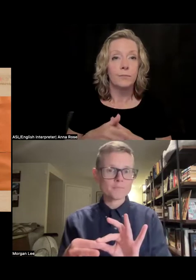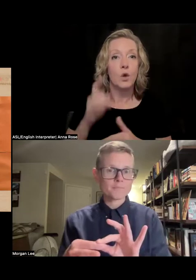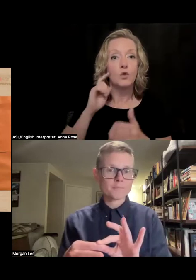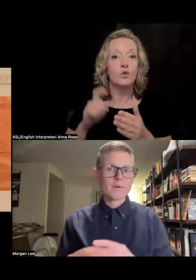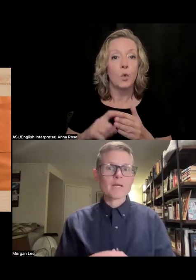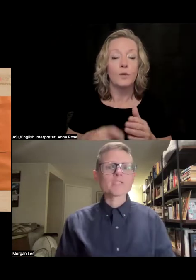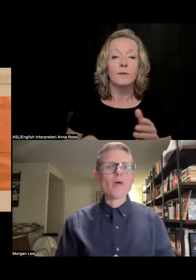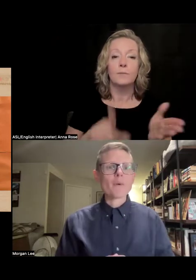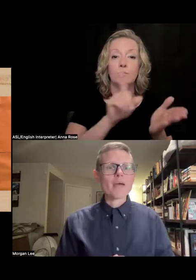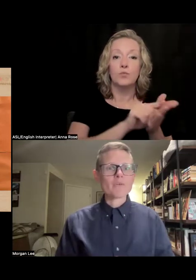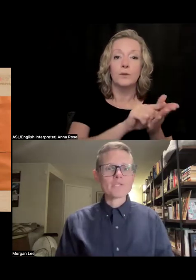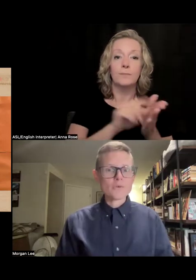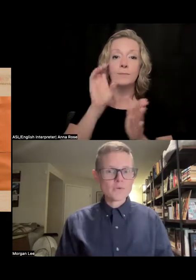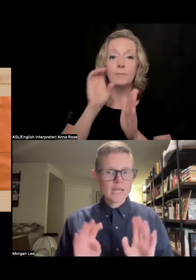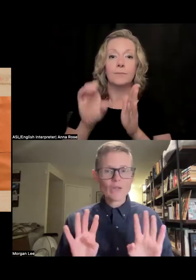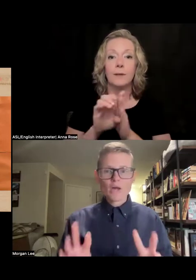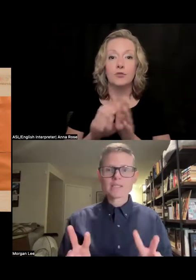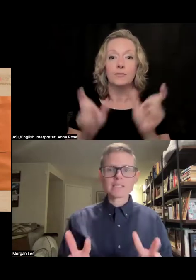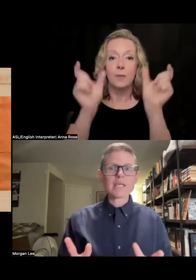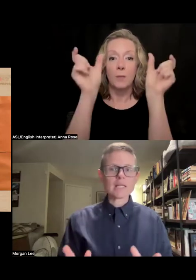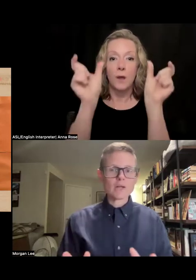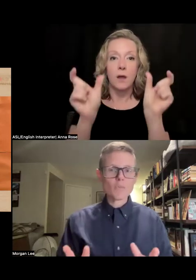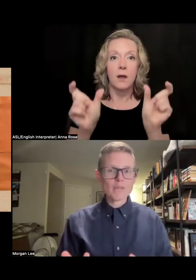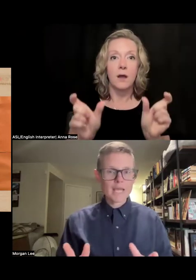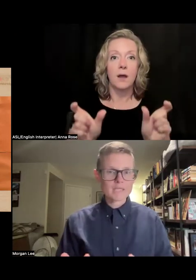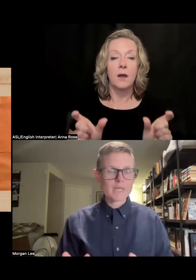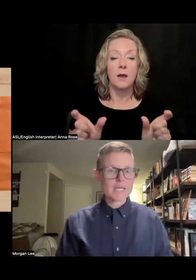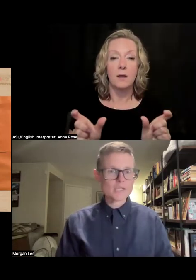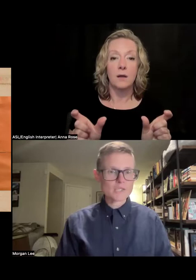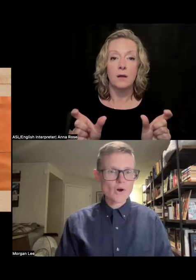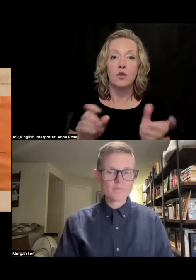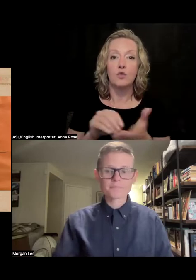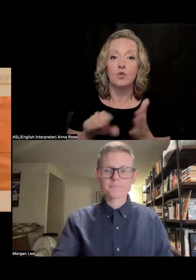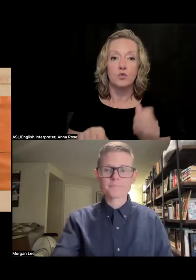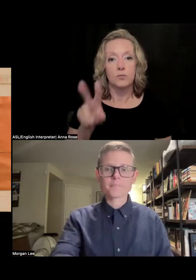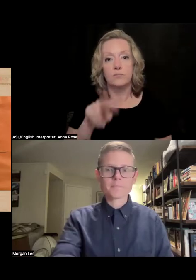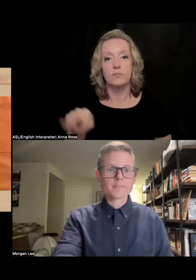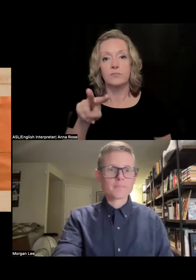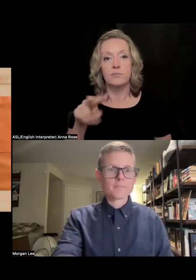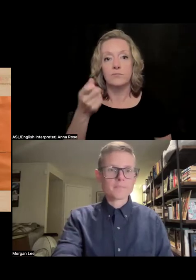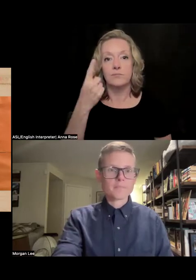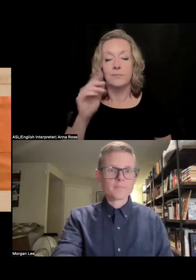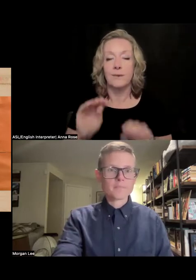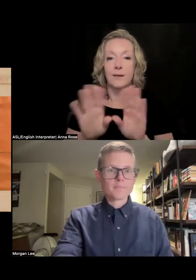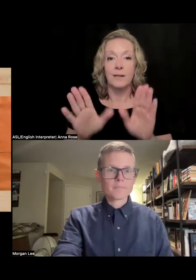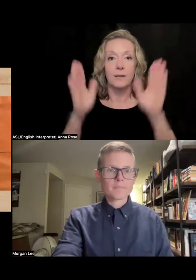photo. So that way every student can look and see clearly what the expectations are.